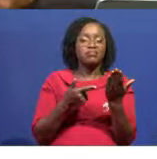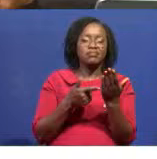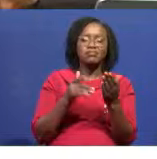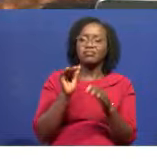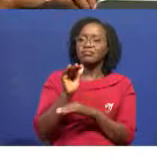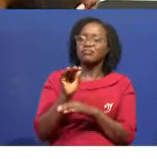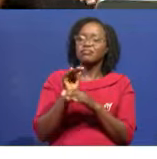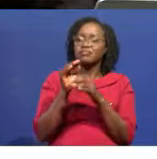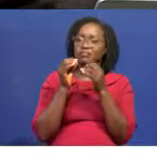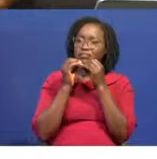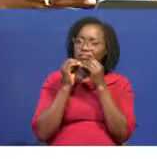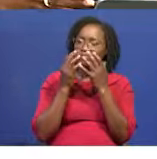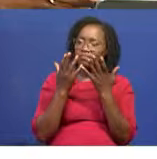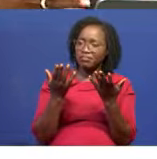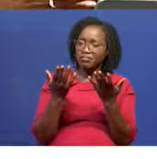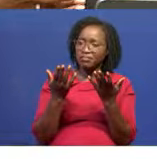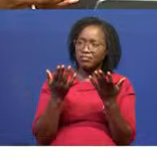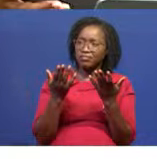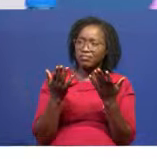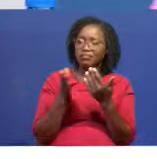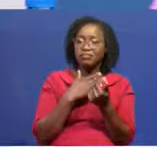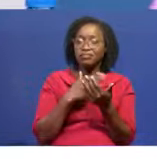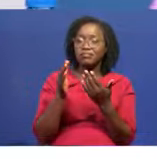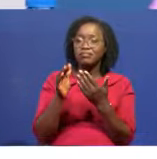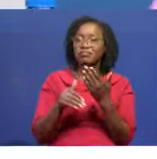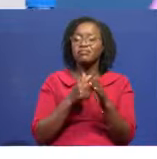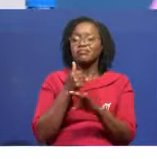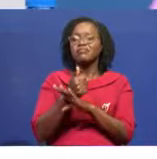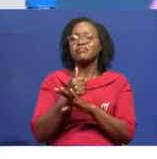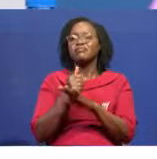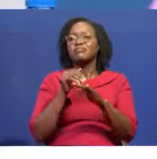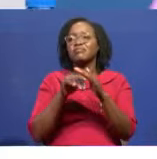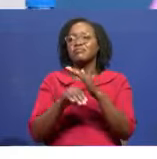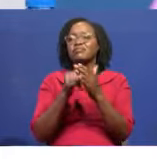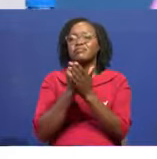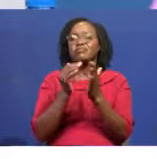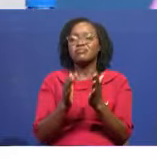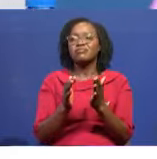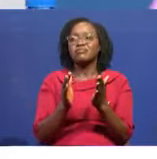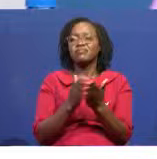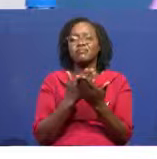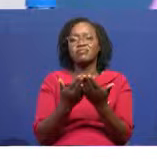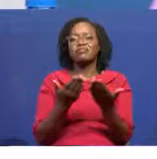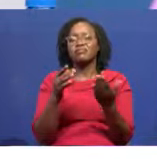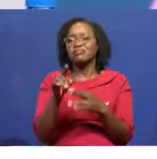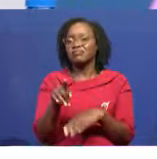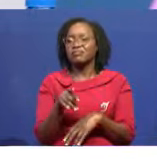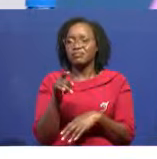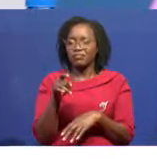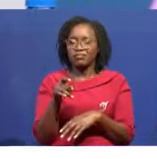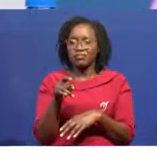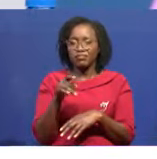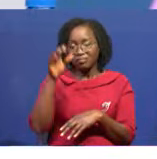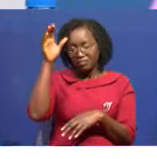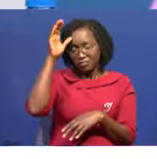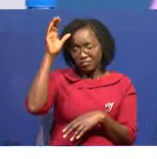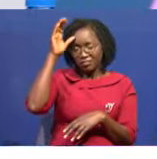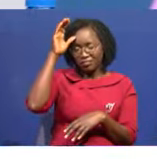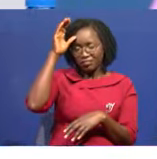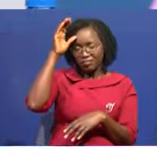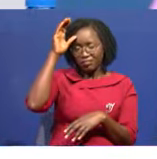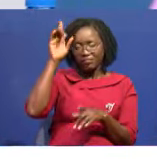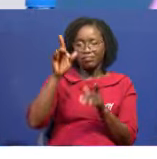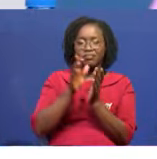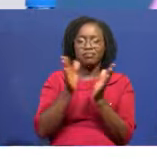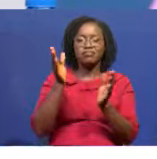for information, and whether have you appointed access to information officers. Those are some of the things that you need to put in place as